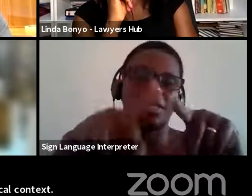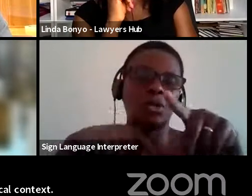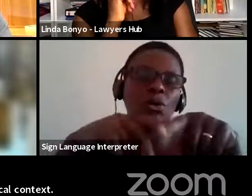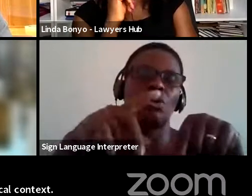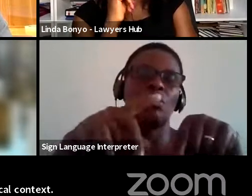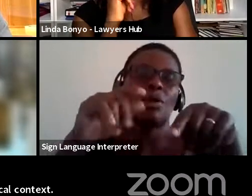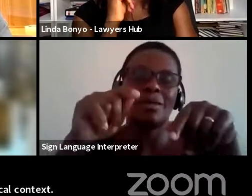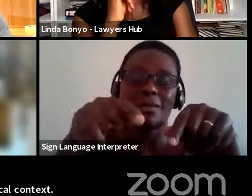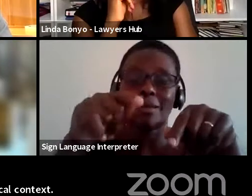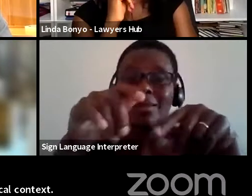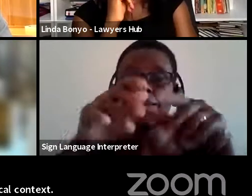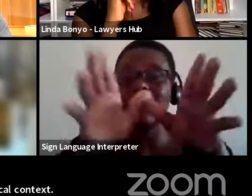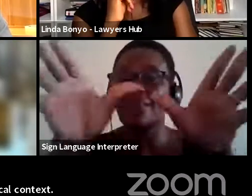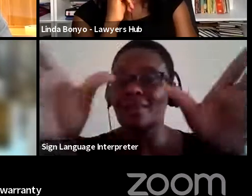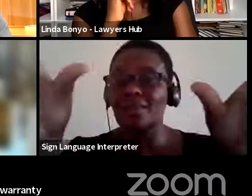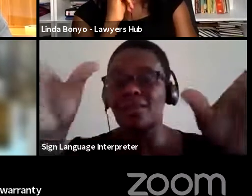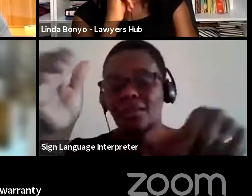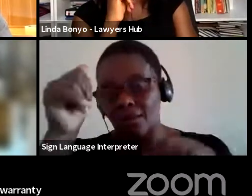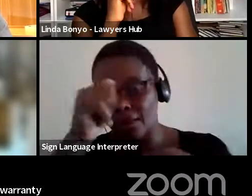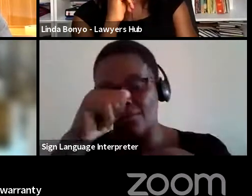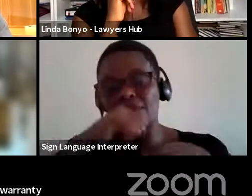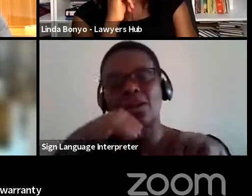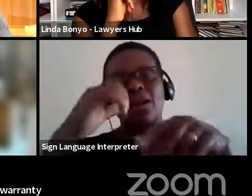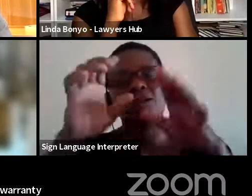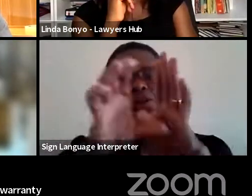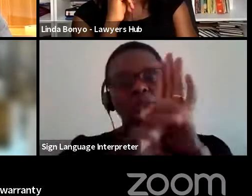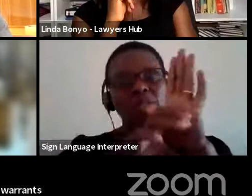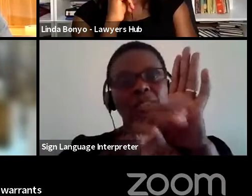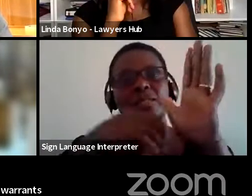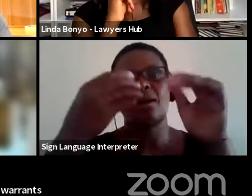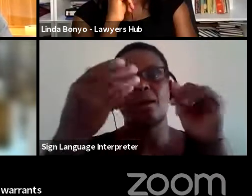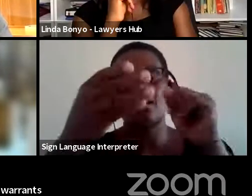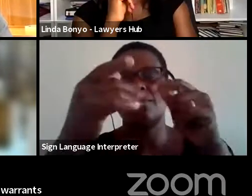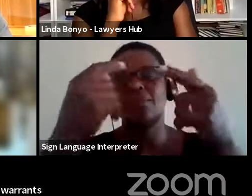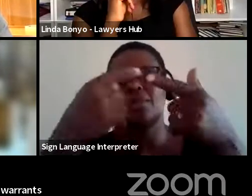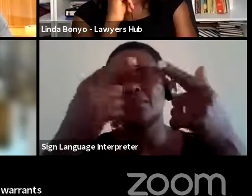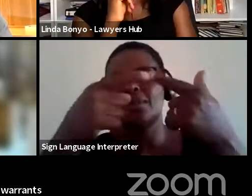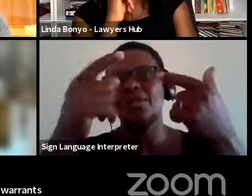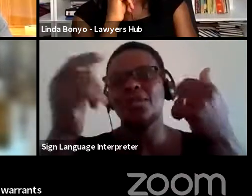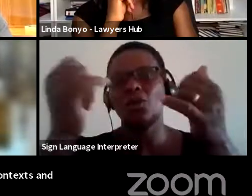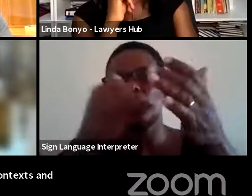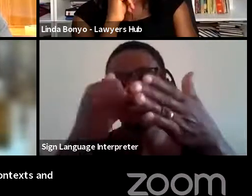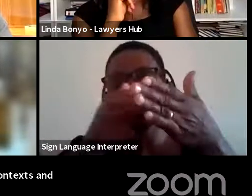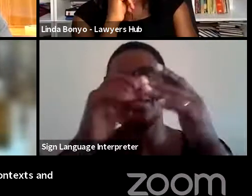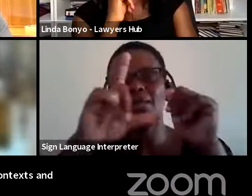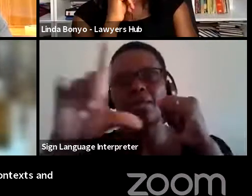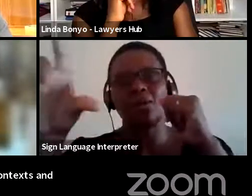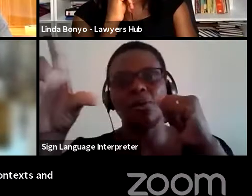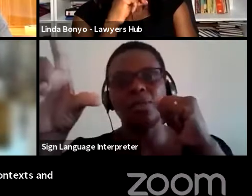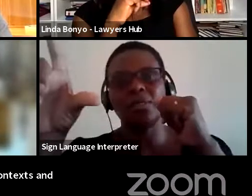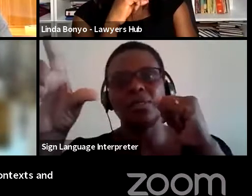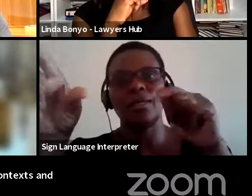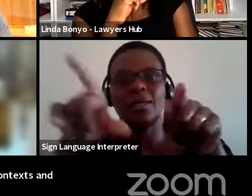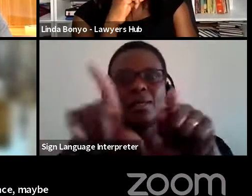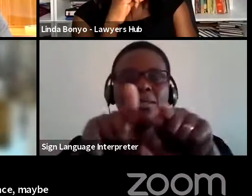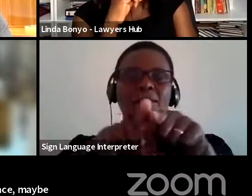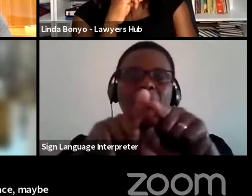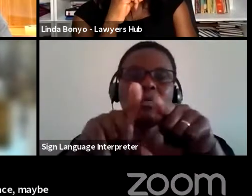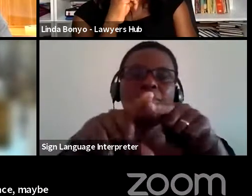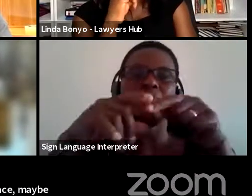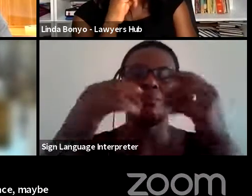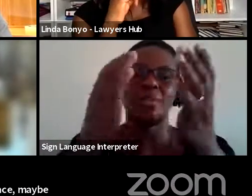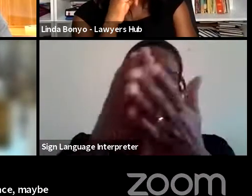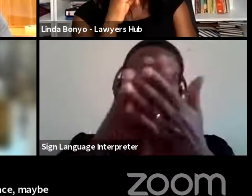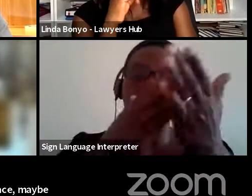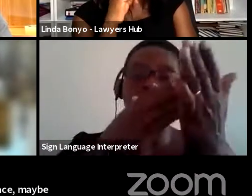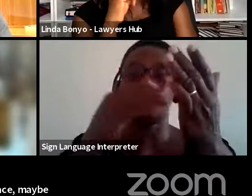continent warrants appropriate considerations of various contexts and languages. What is offensive and harmful in one place may be harmless in another,